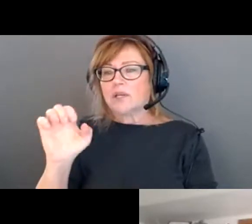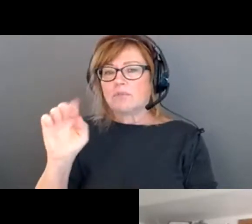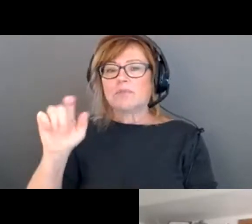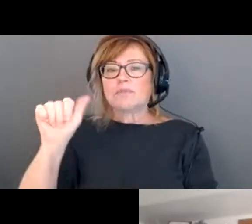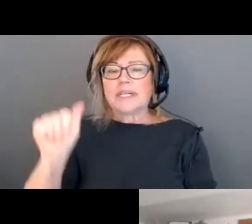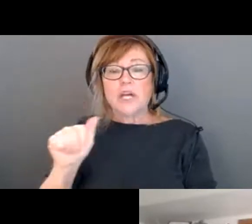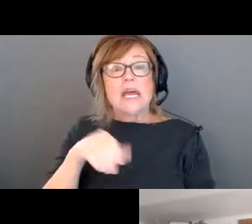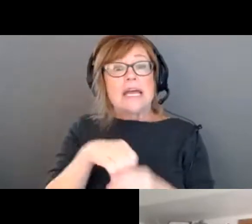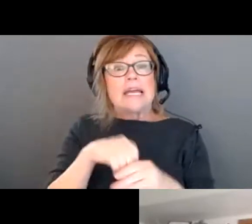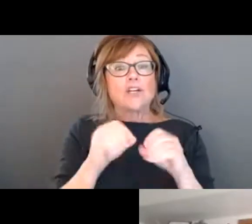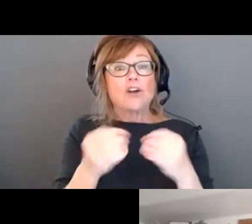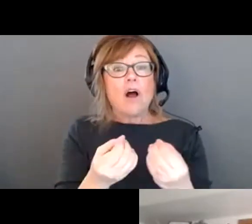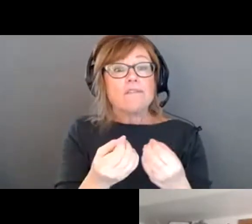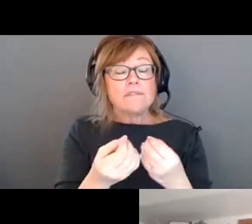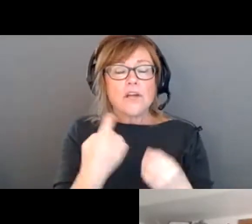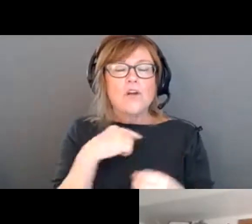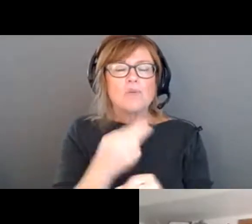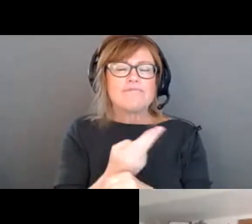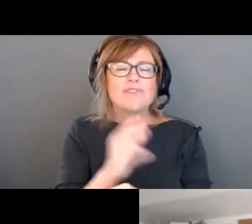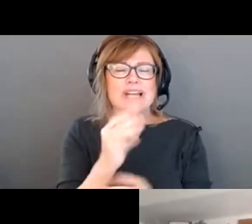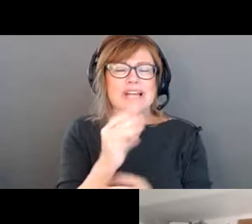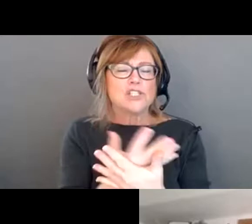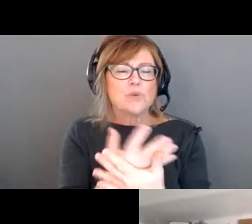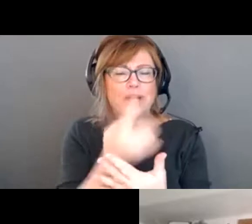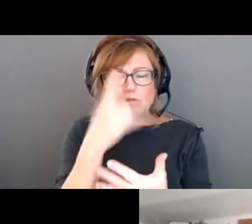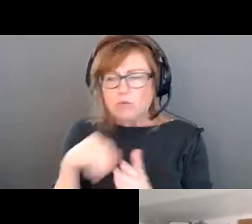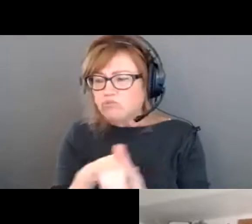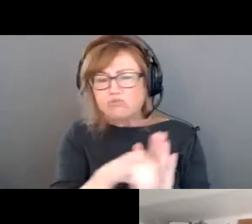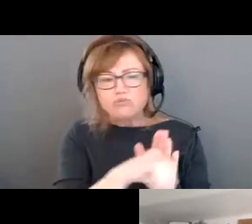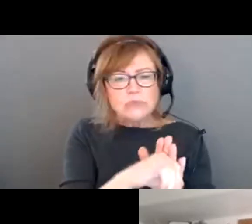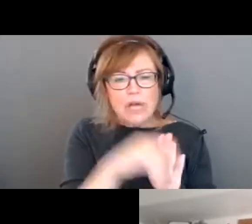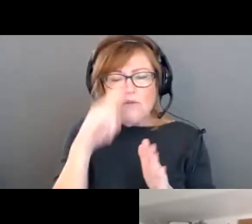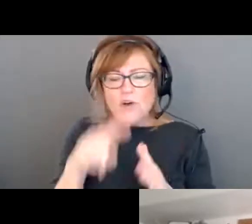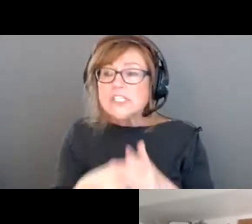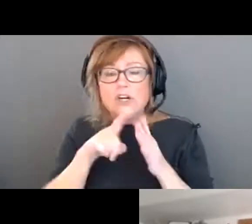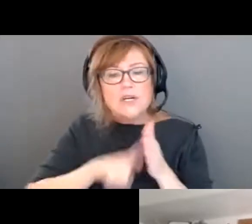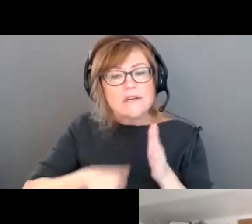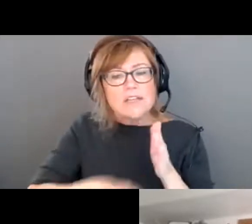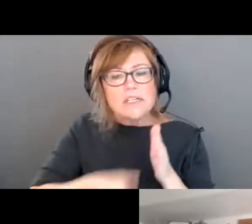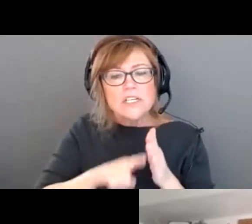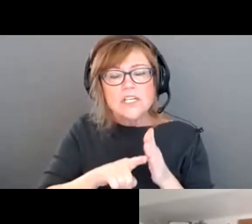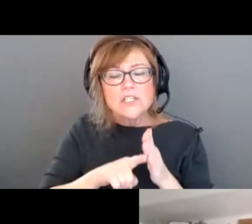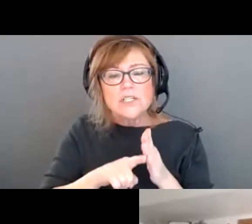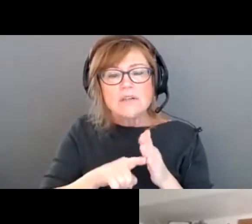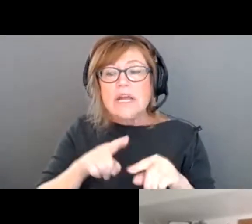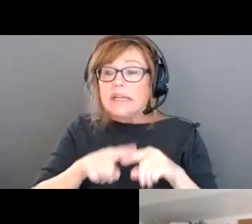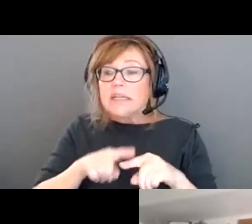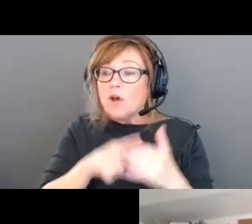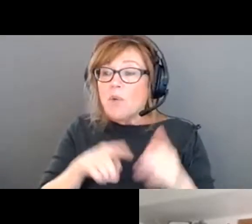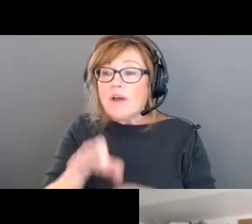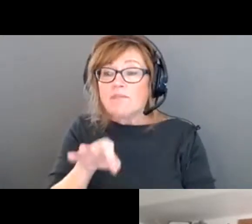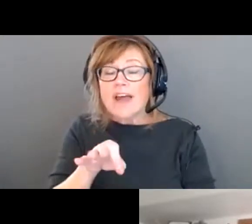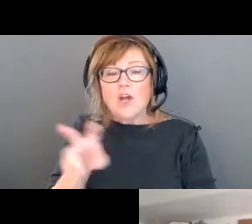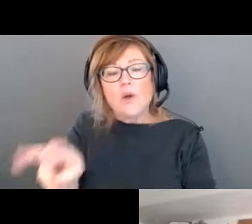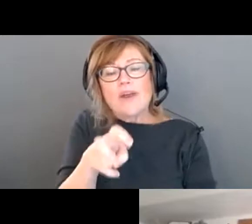those as an initiation into investigation, and then refer to a psychogeriatrician